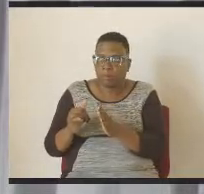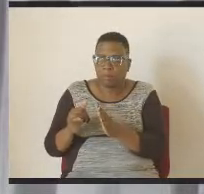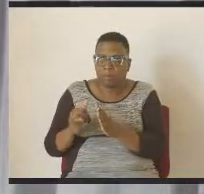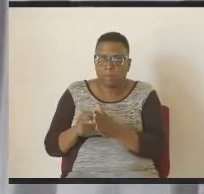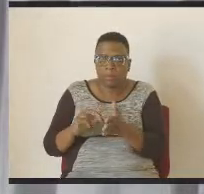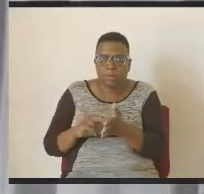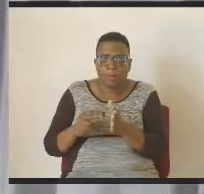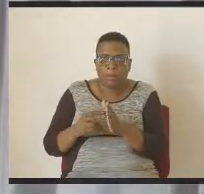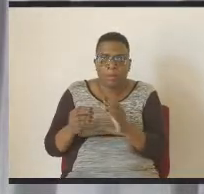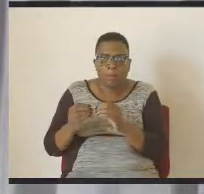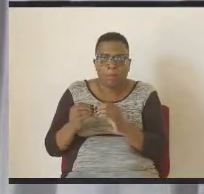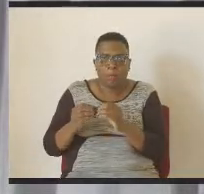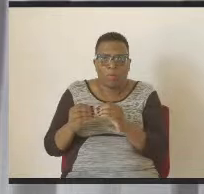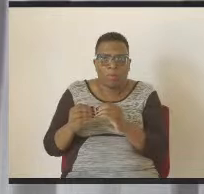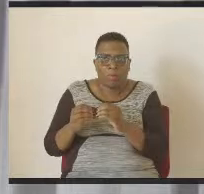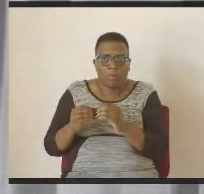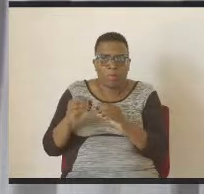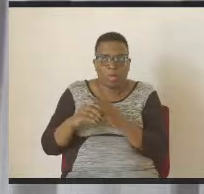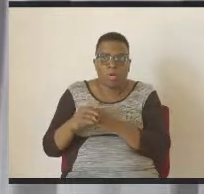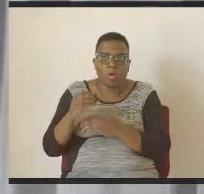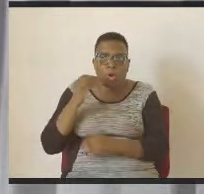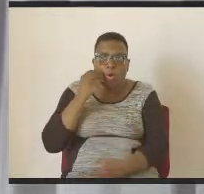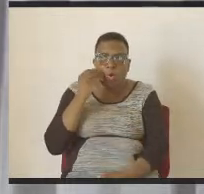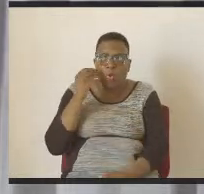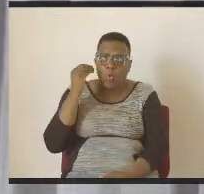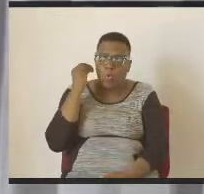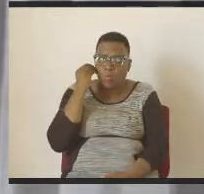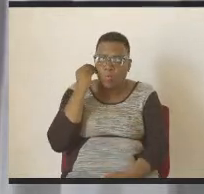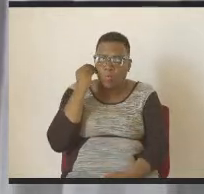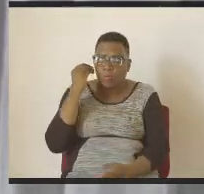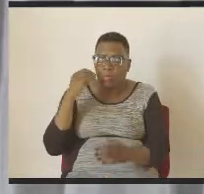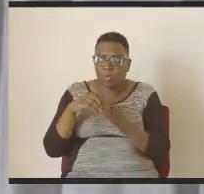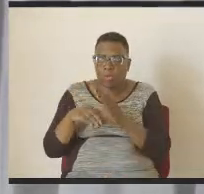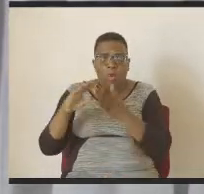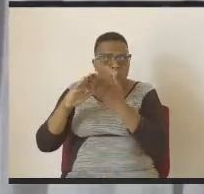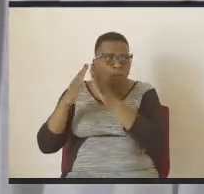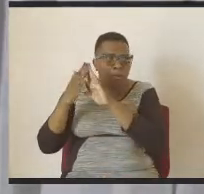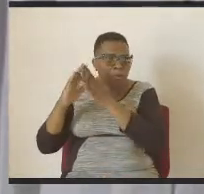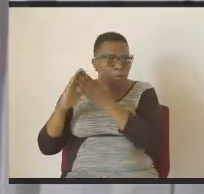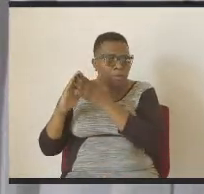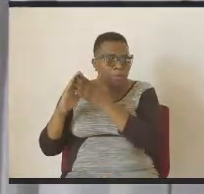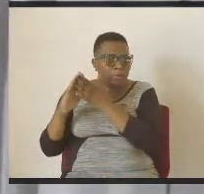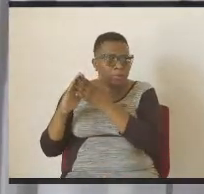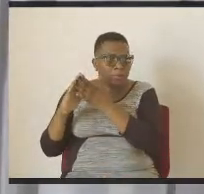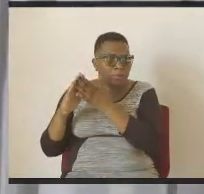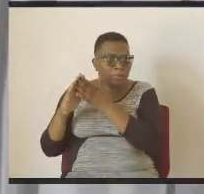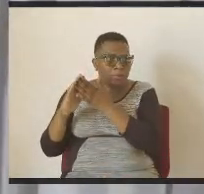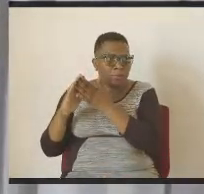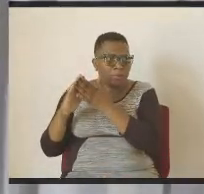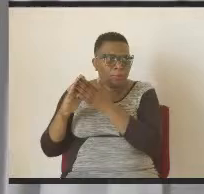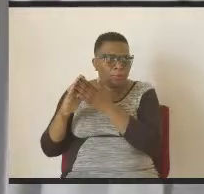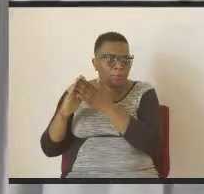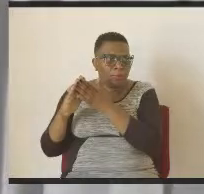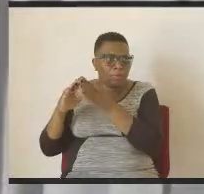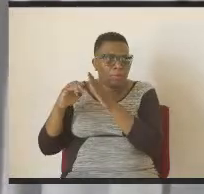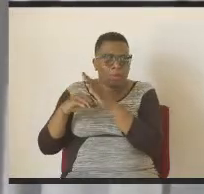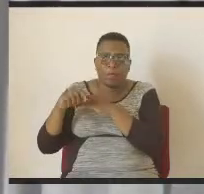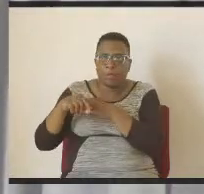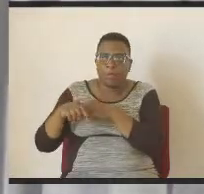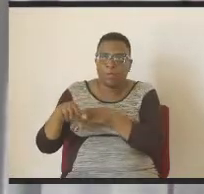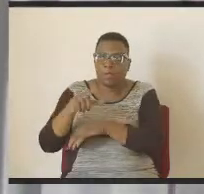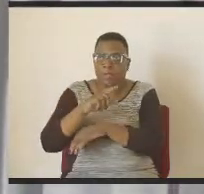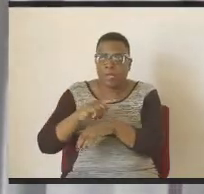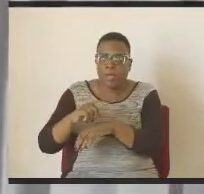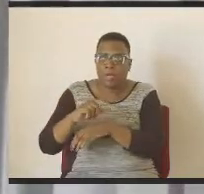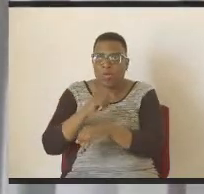our homes, in our communities, in this land we love and in the